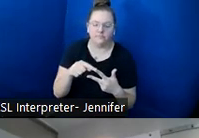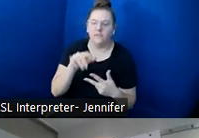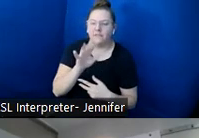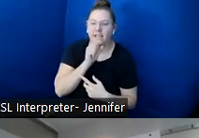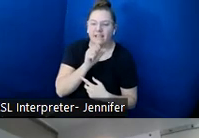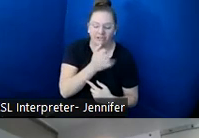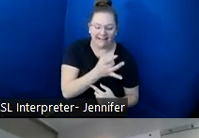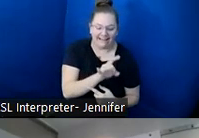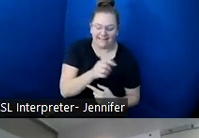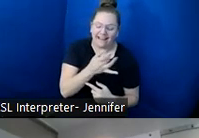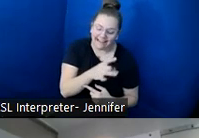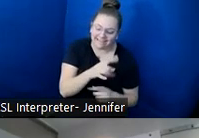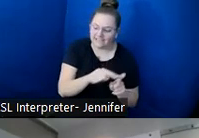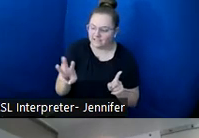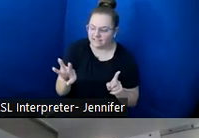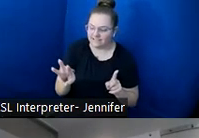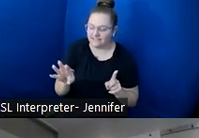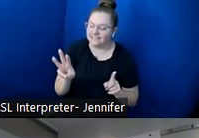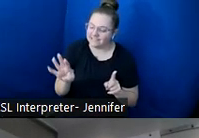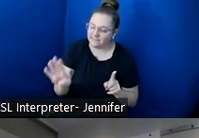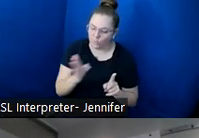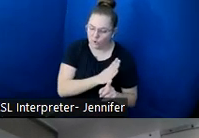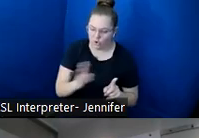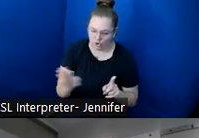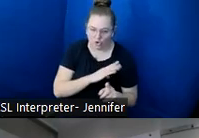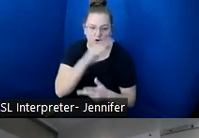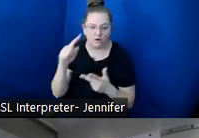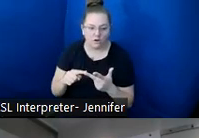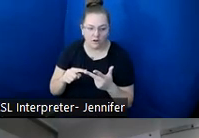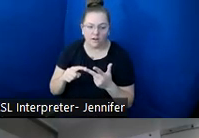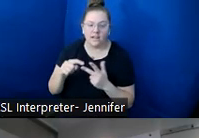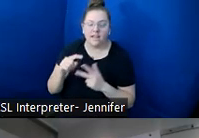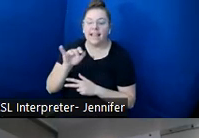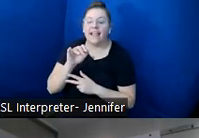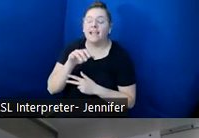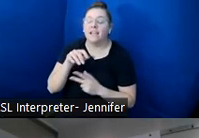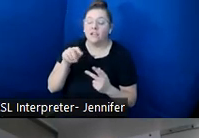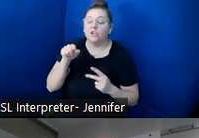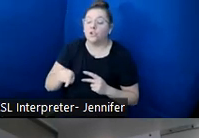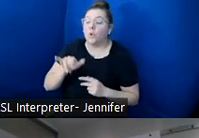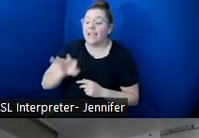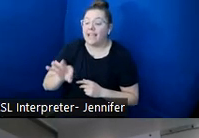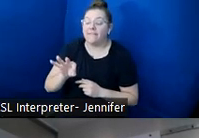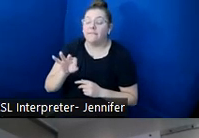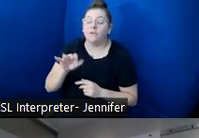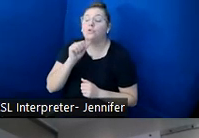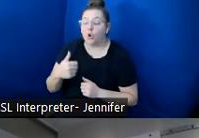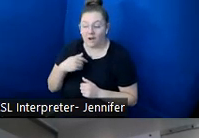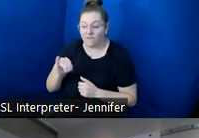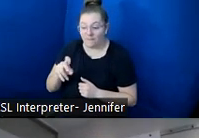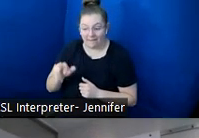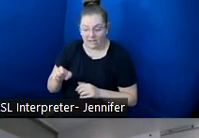64. You either do not have Medicare, but if you have Medicare, you need both parts, A and B.